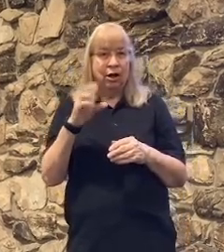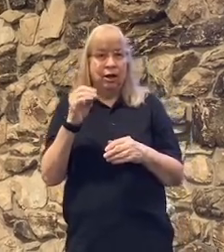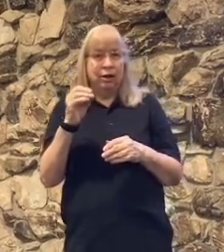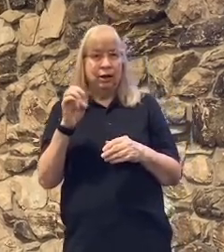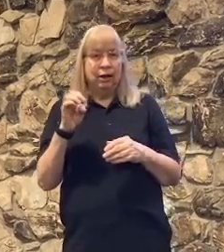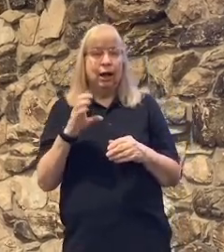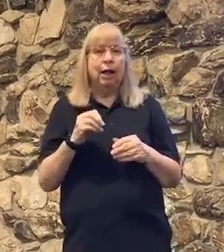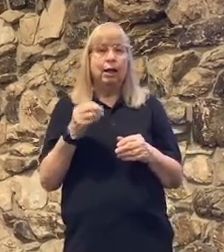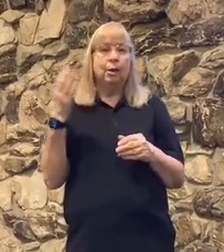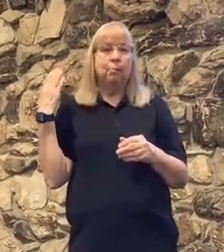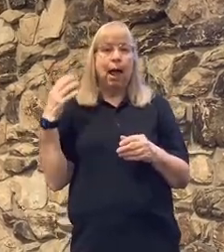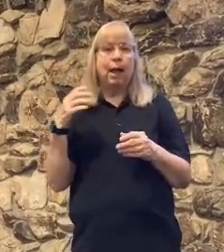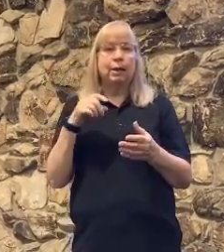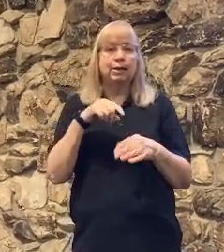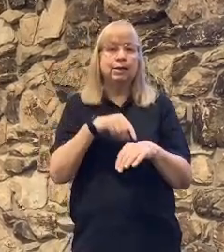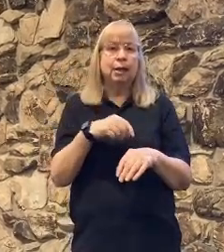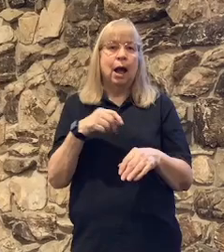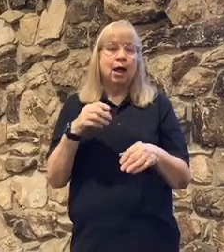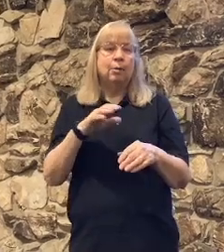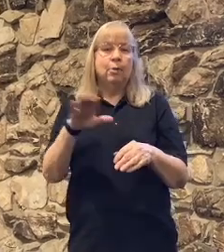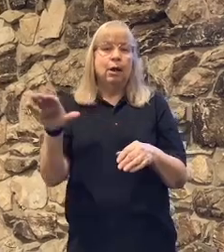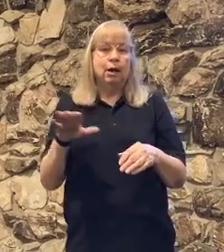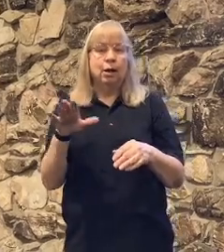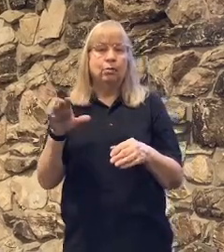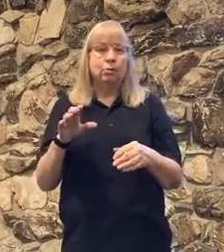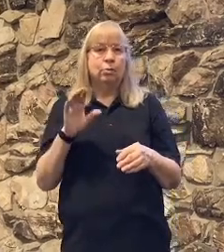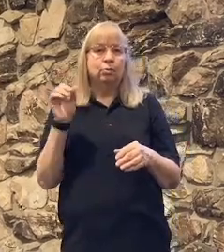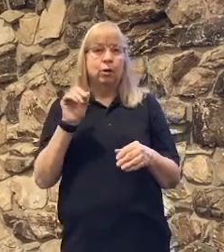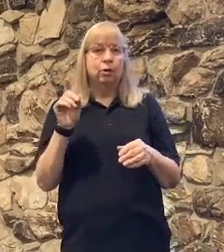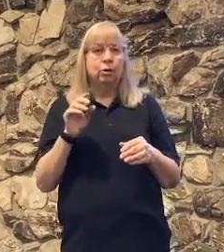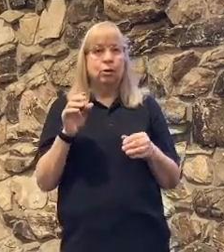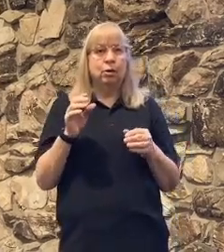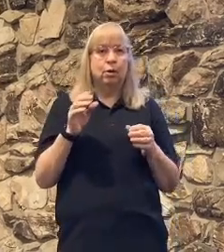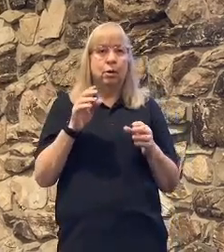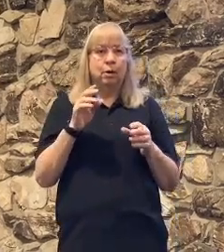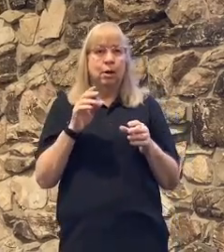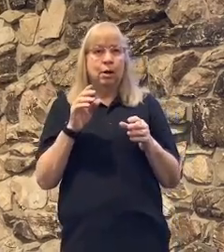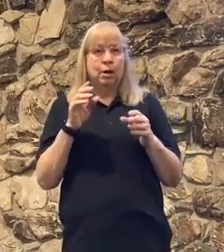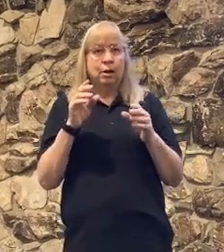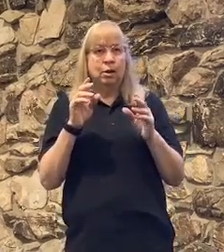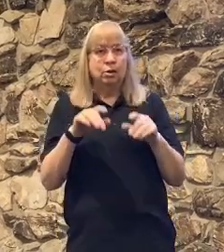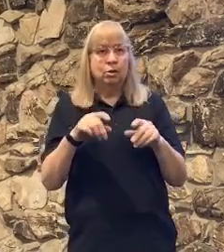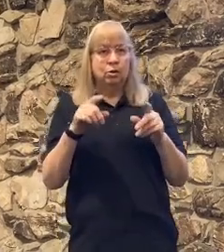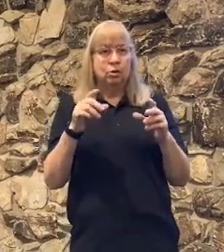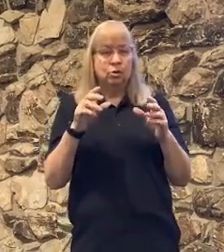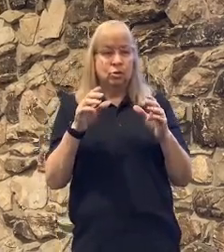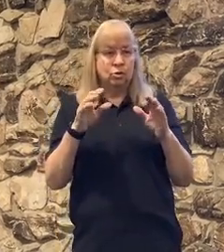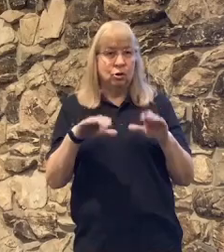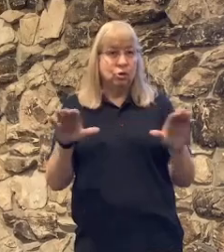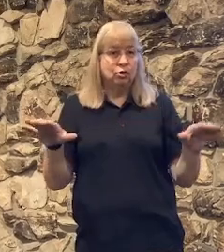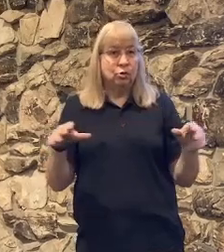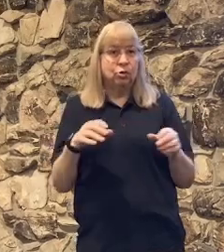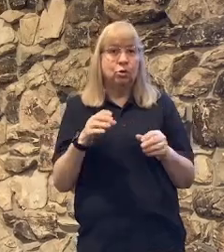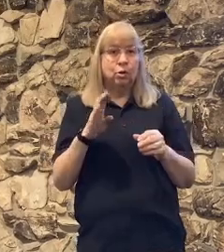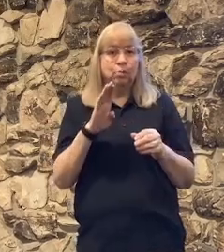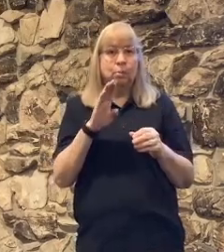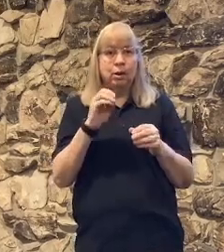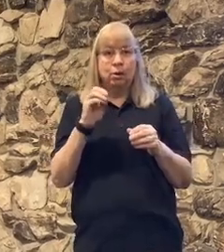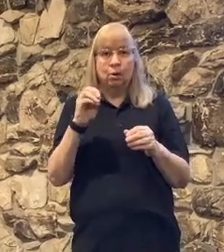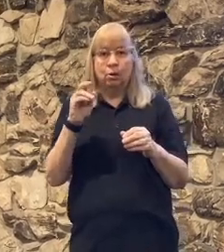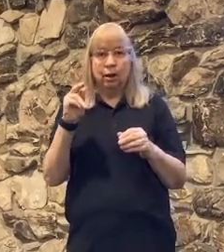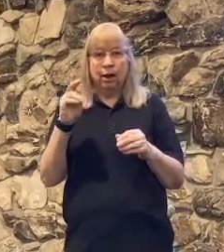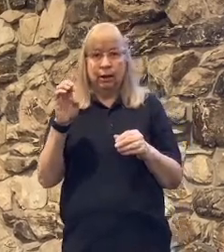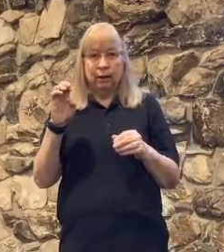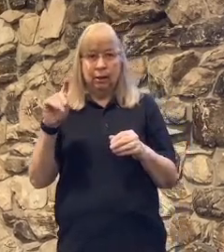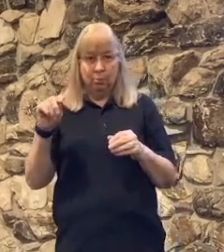back in the time period, remember, maybe your kids did the Book It program with Pizza Hut? You know, you had to read all the books, so